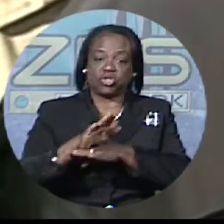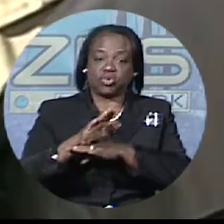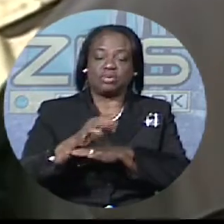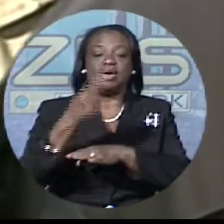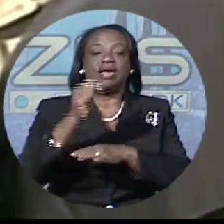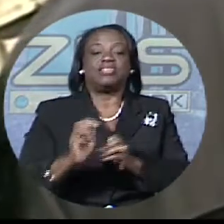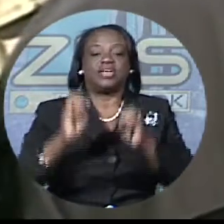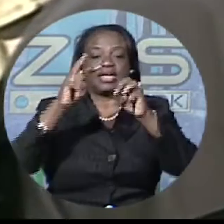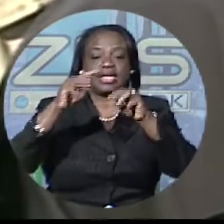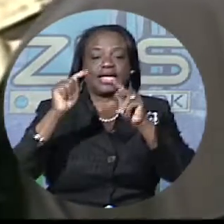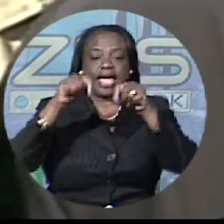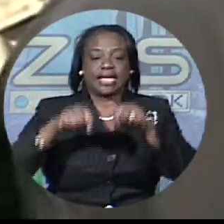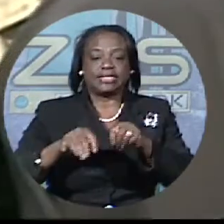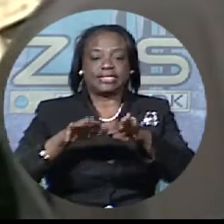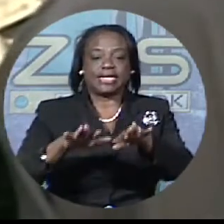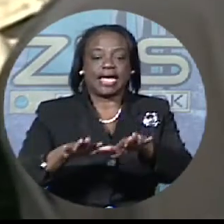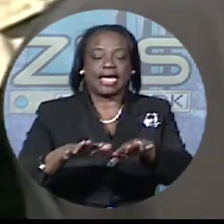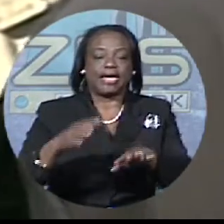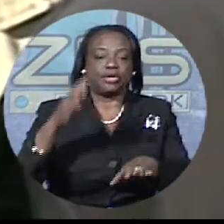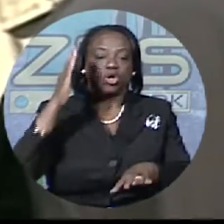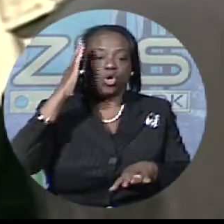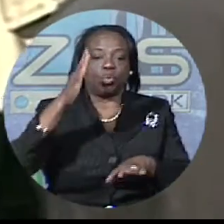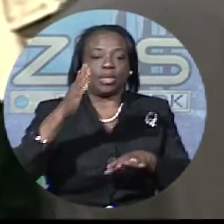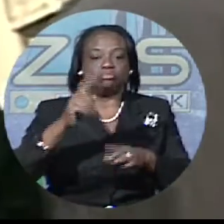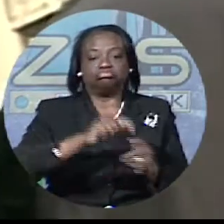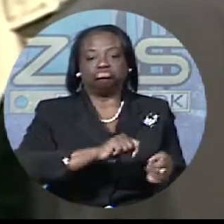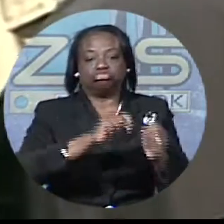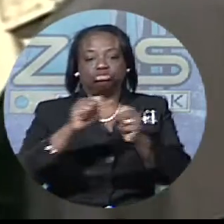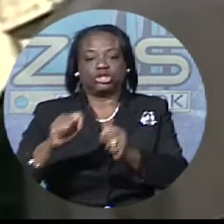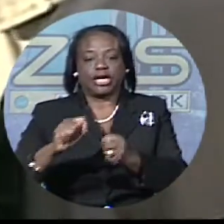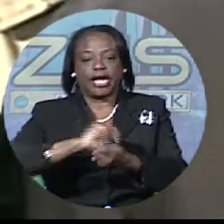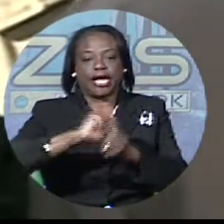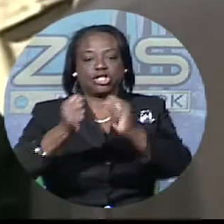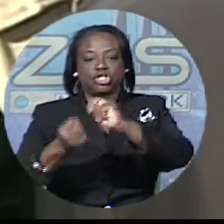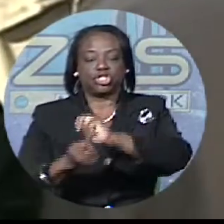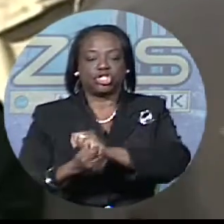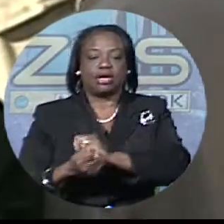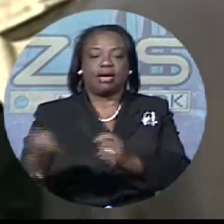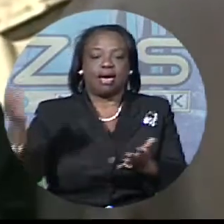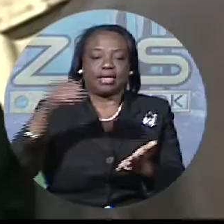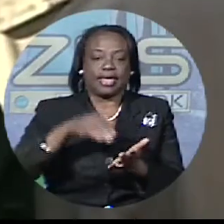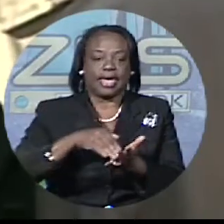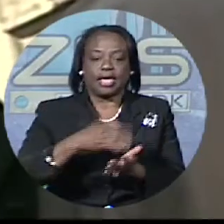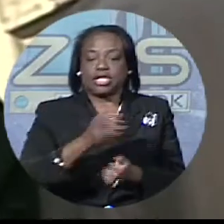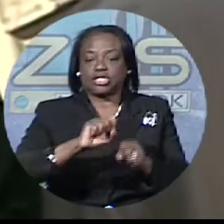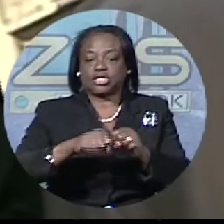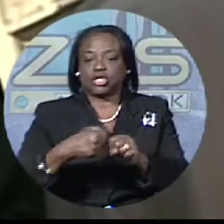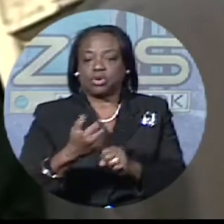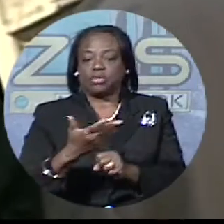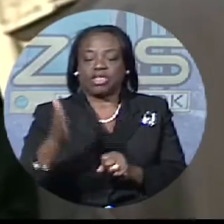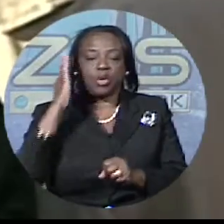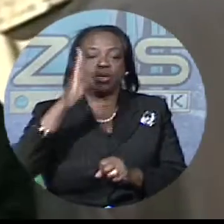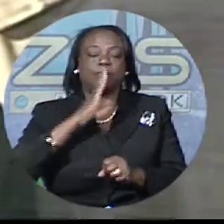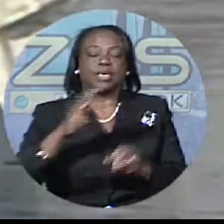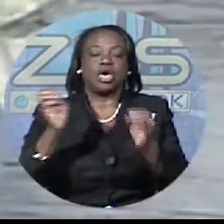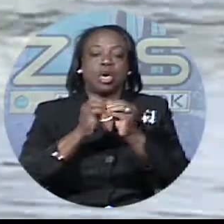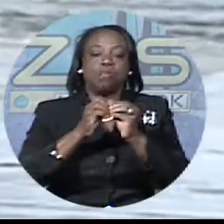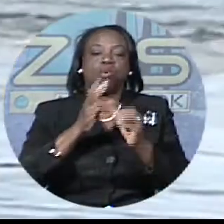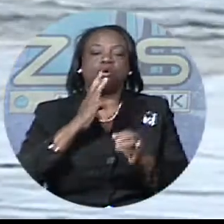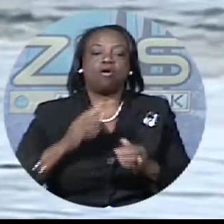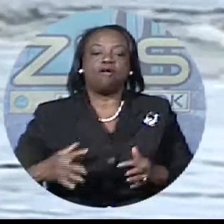can expect more flooding in this area. Of course, the police will be monitoring the situation